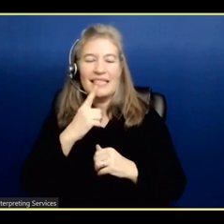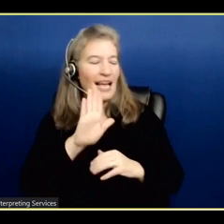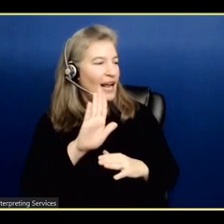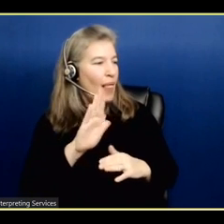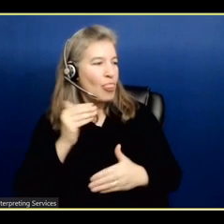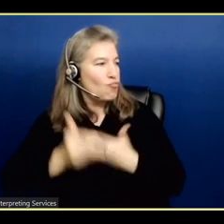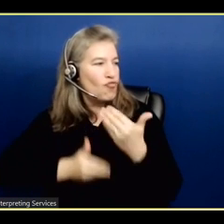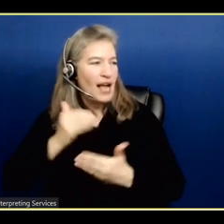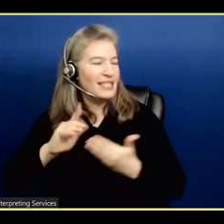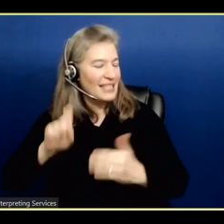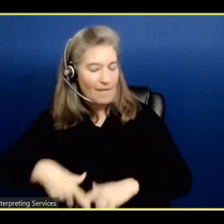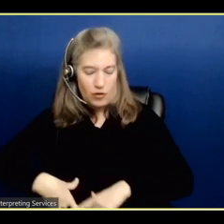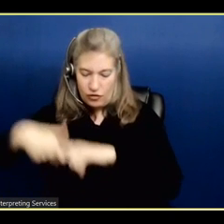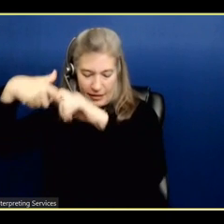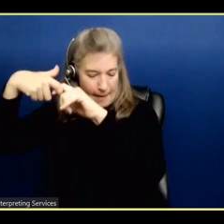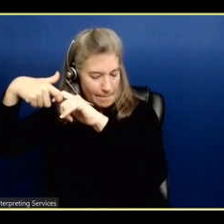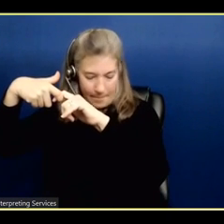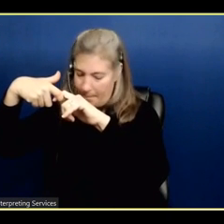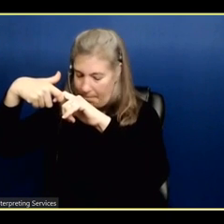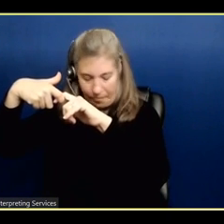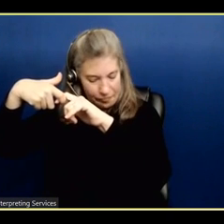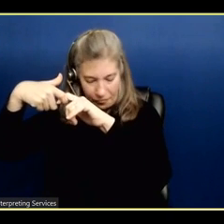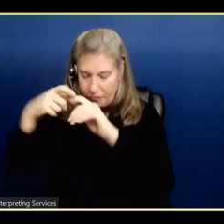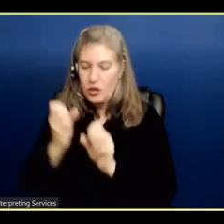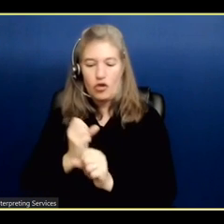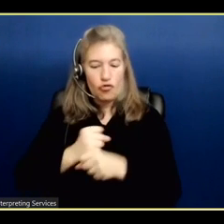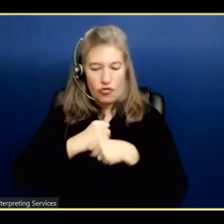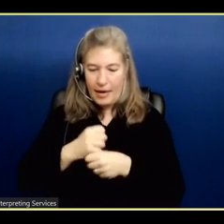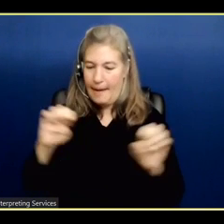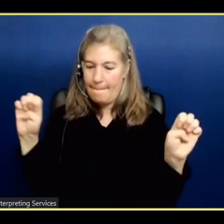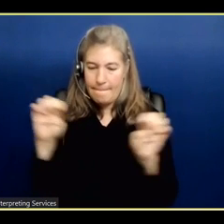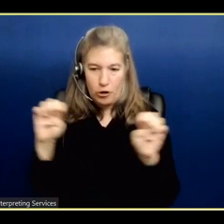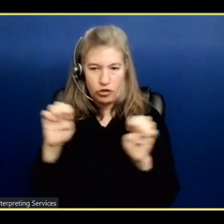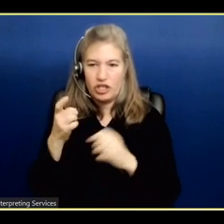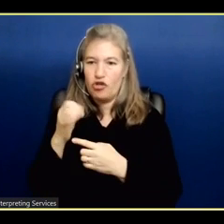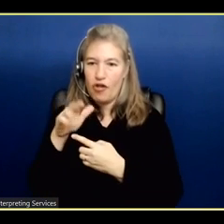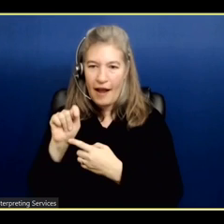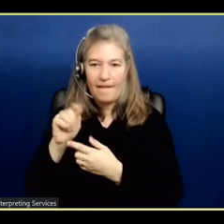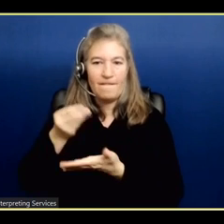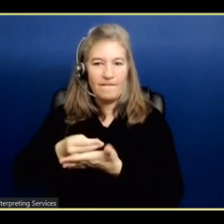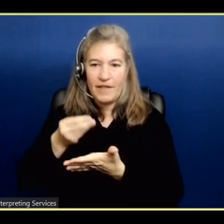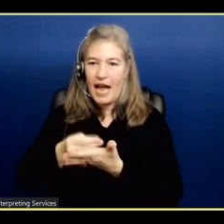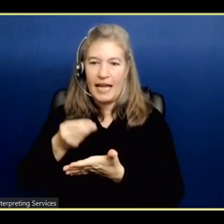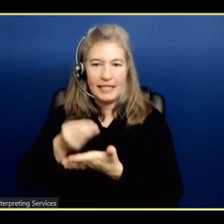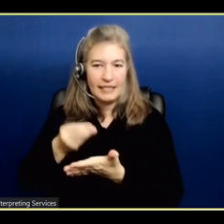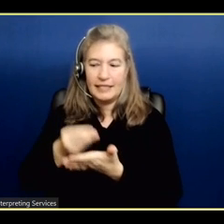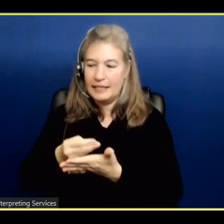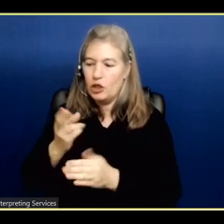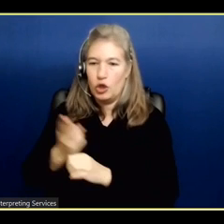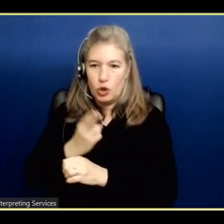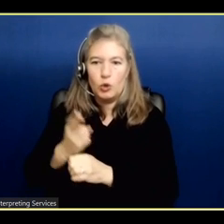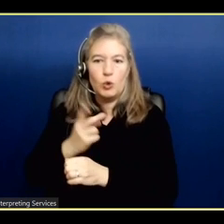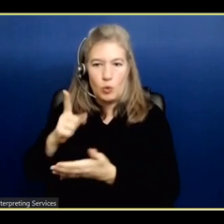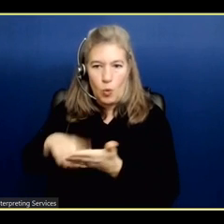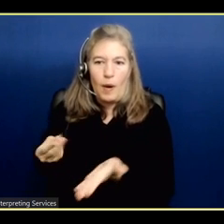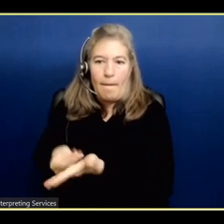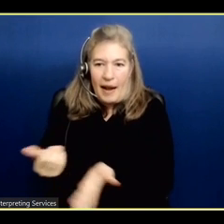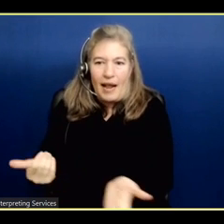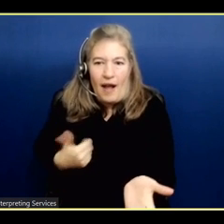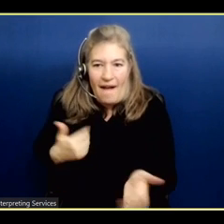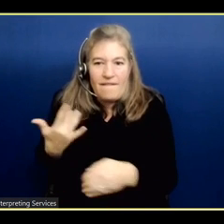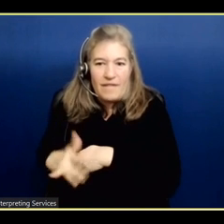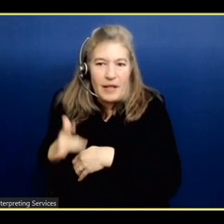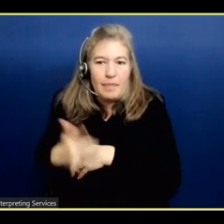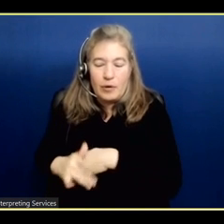of this webinar, we've already received $24,000 in funding requests, all from orgs with a budget of less